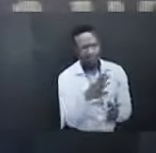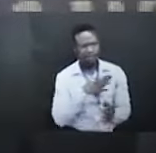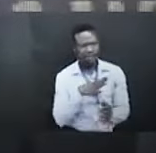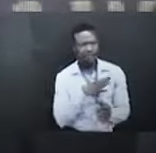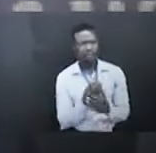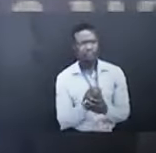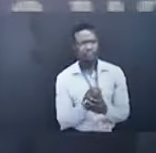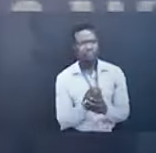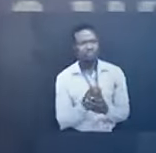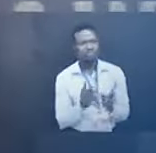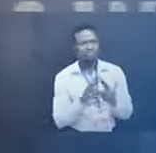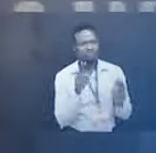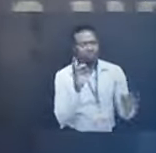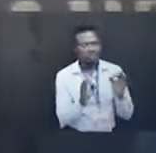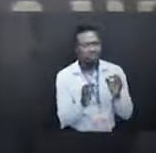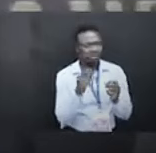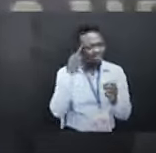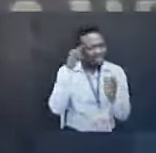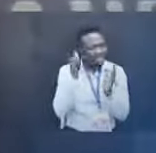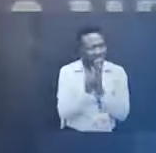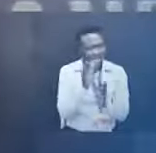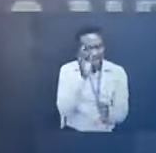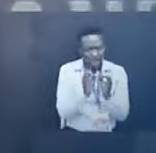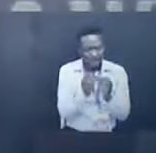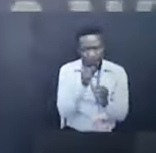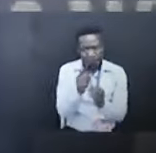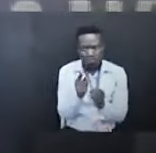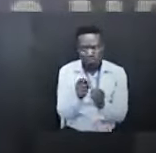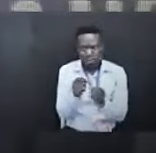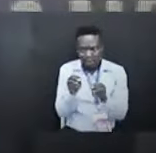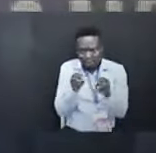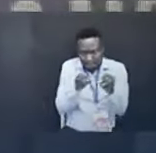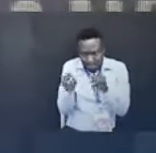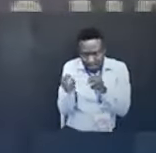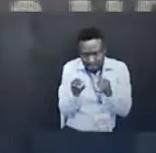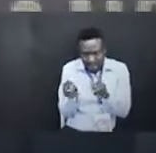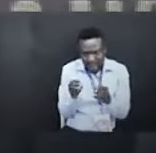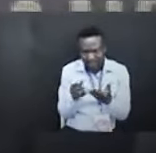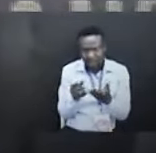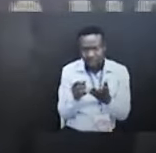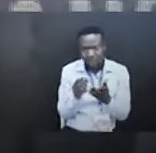can manage good relationship. That's all.